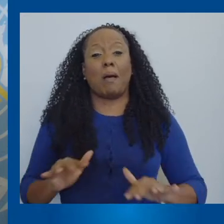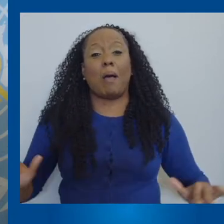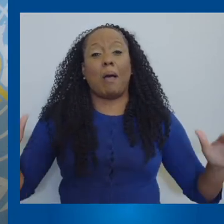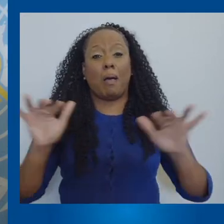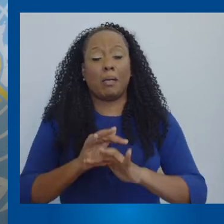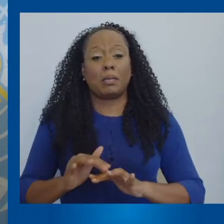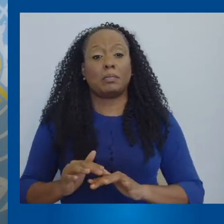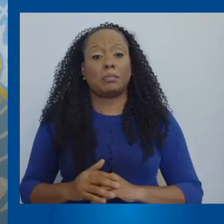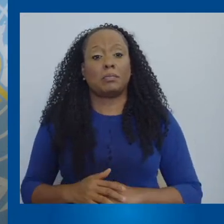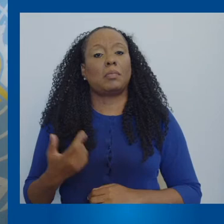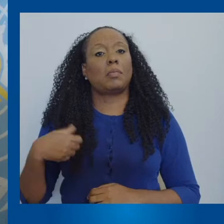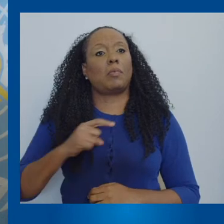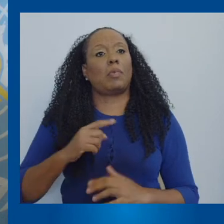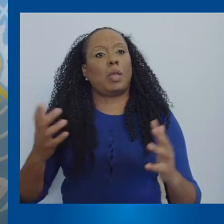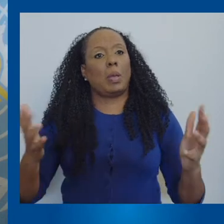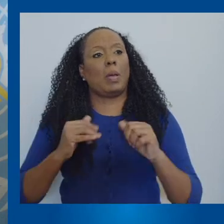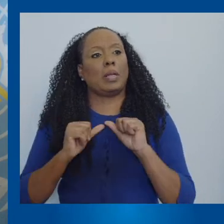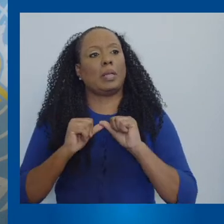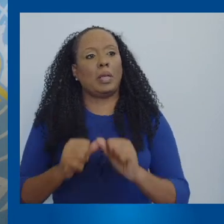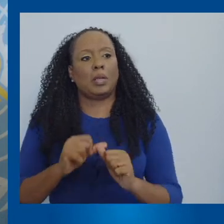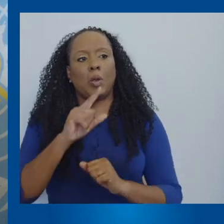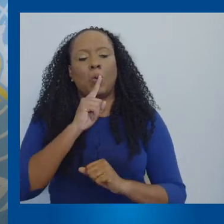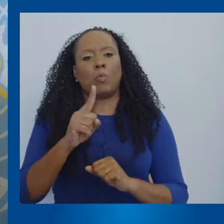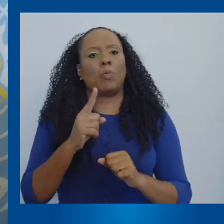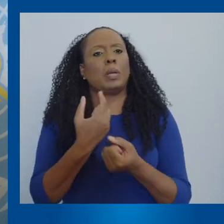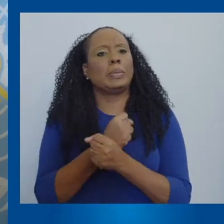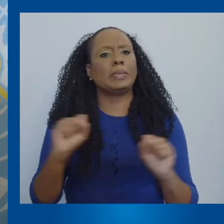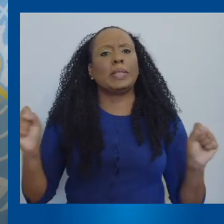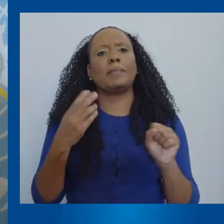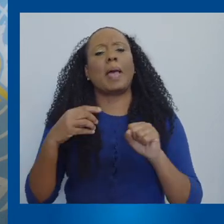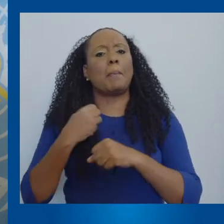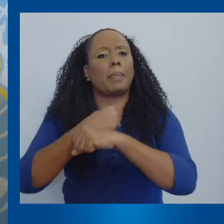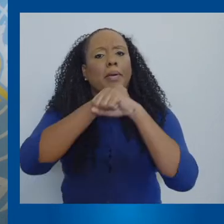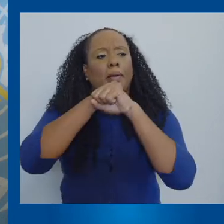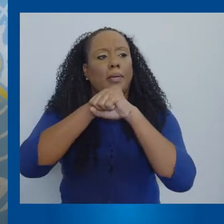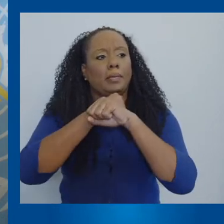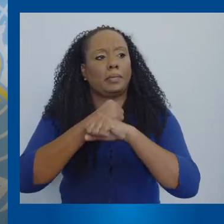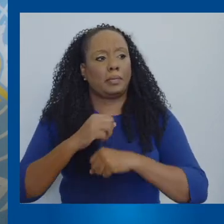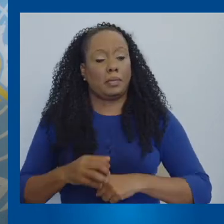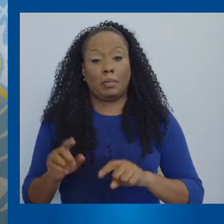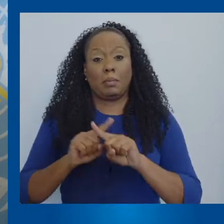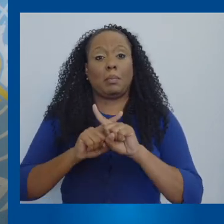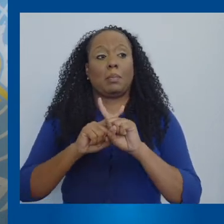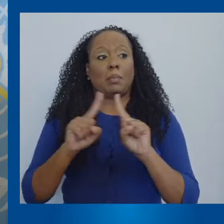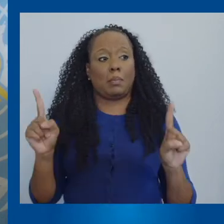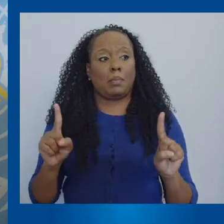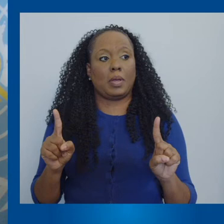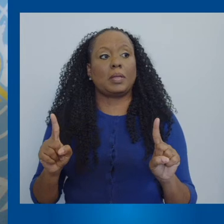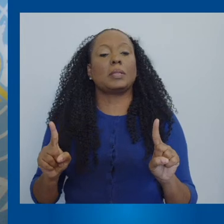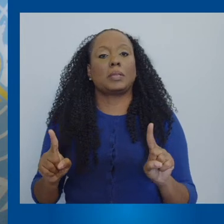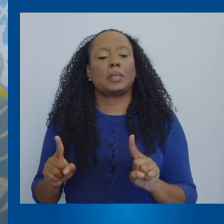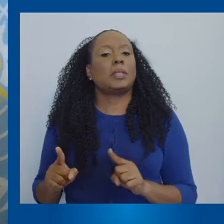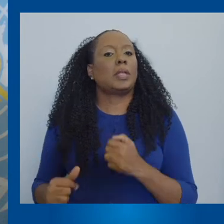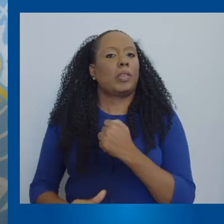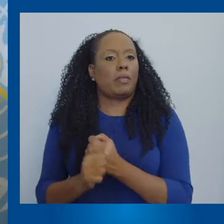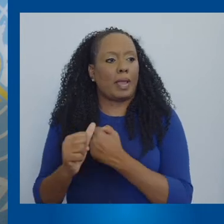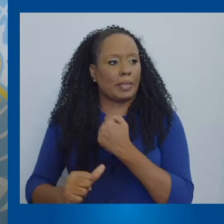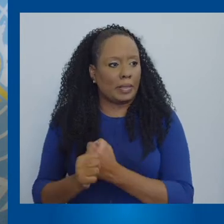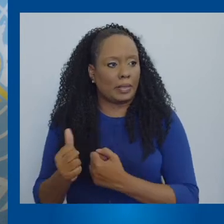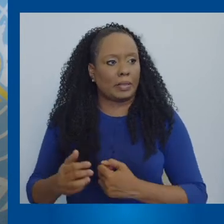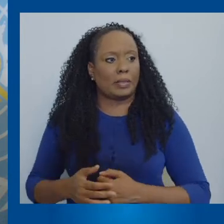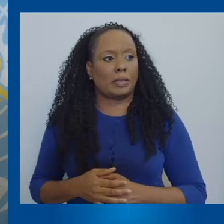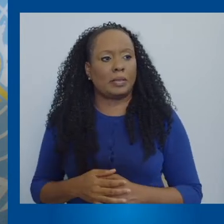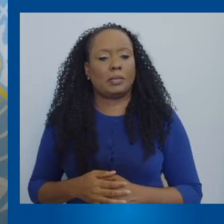to do so, and we want them to continue to do so. But their effectiveness is under threat. Scattergun